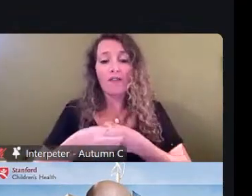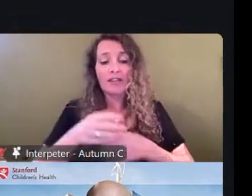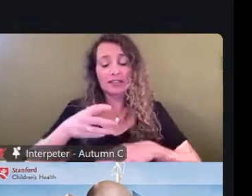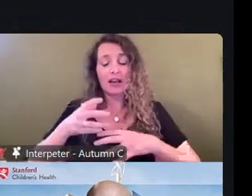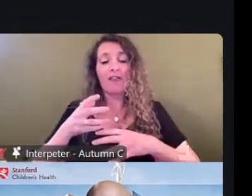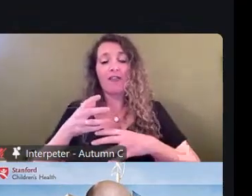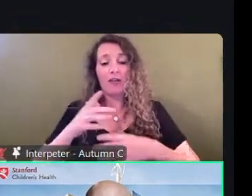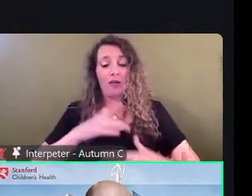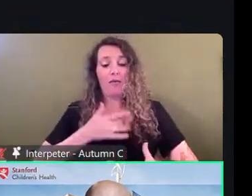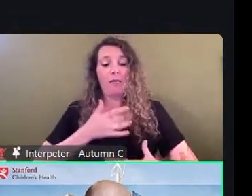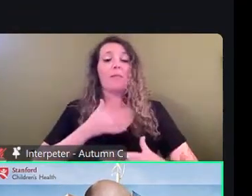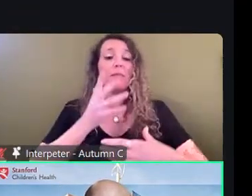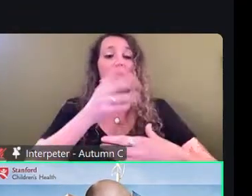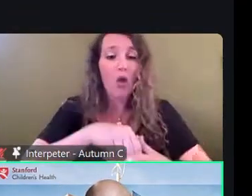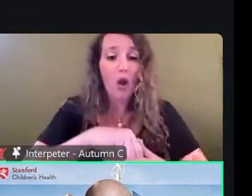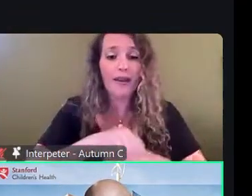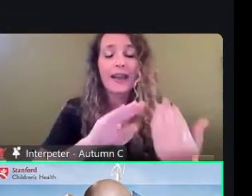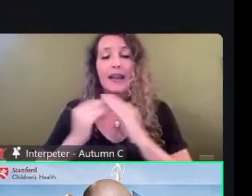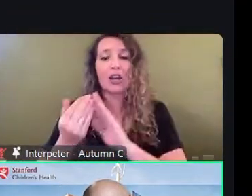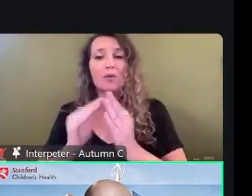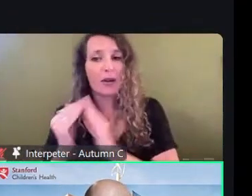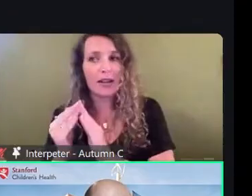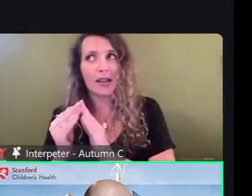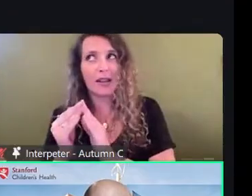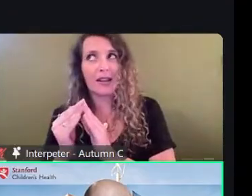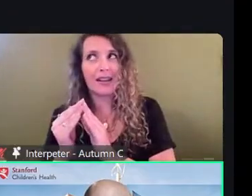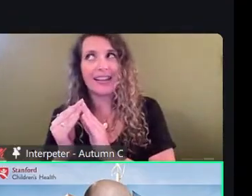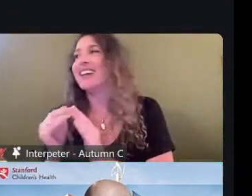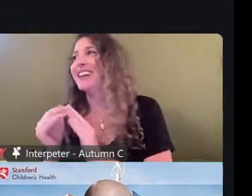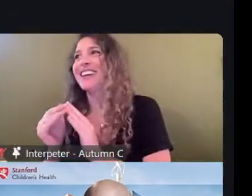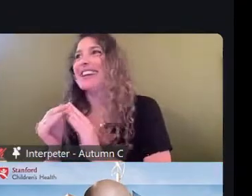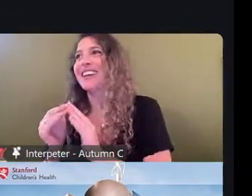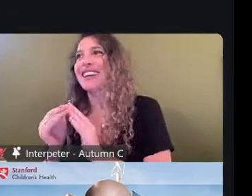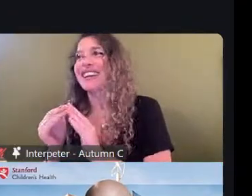Belonging and Community.